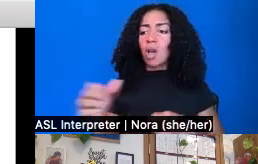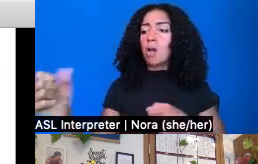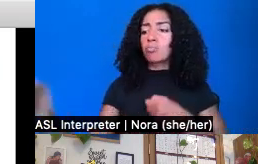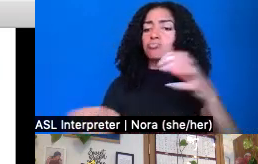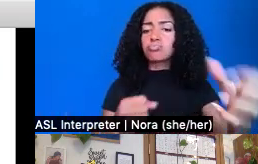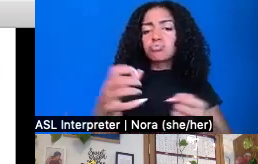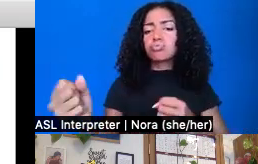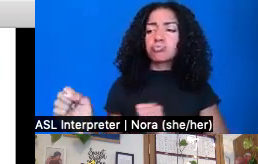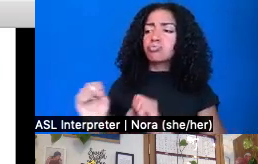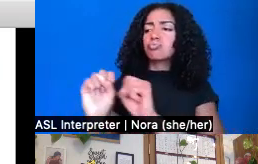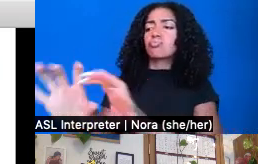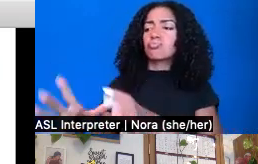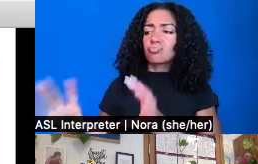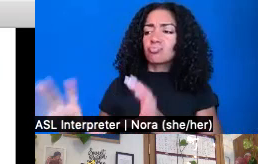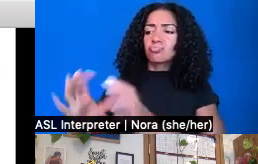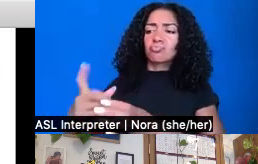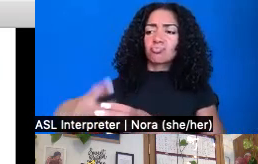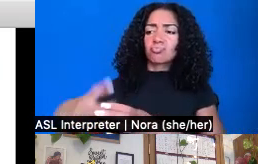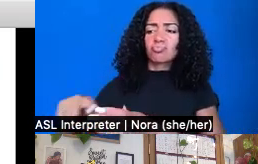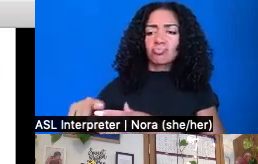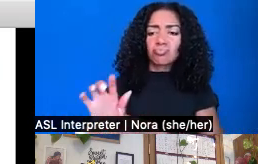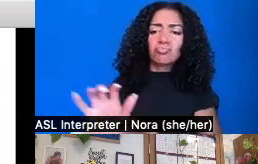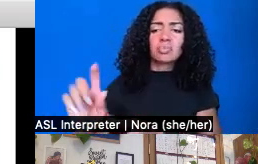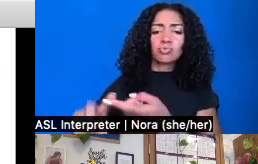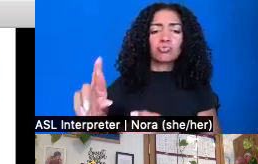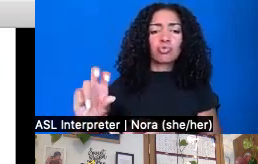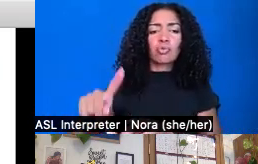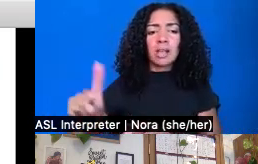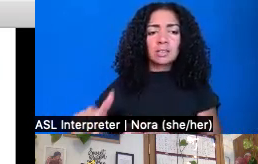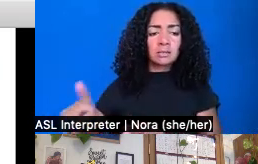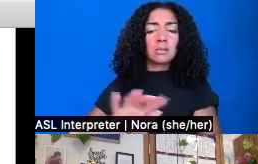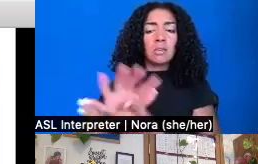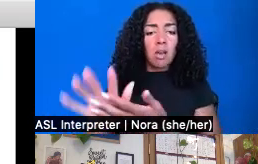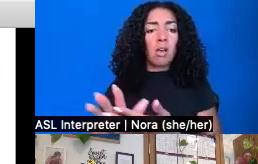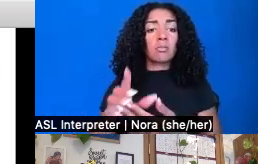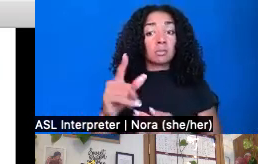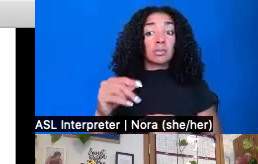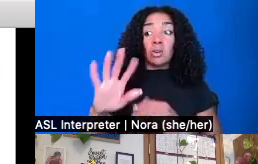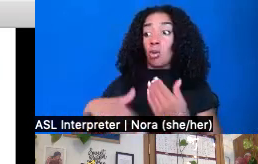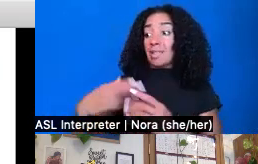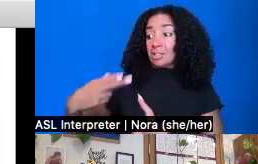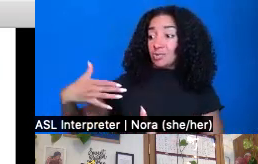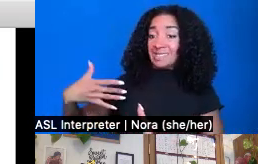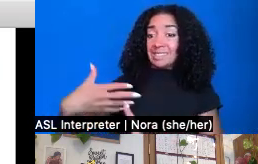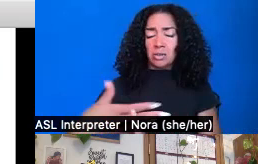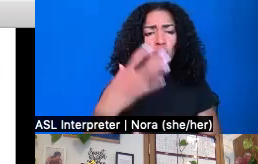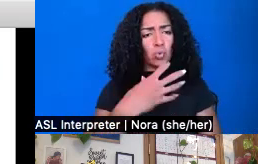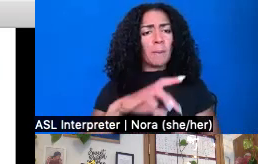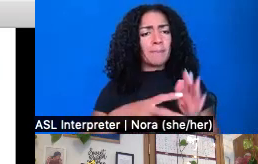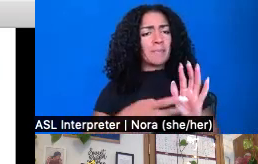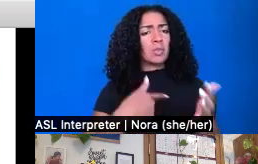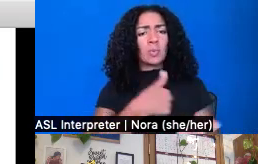reservations, all of these things impact our ability to trust. If you think about stealing our children and forcing them into boarding